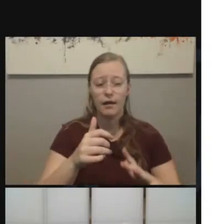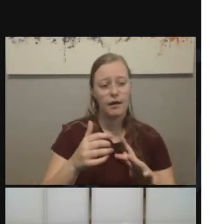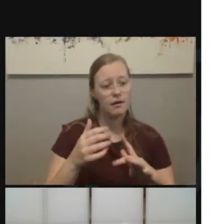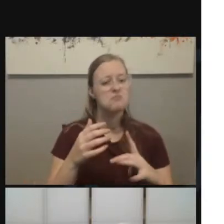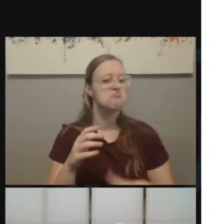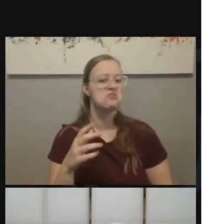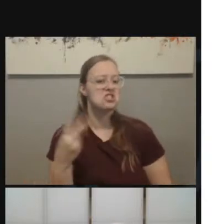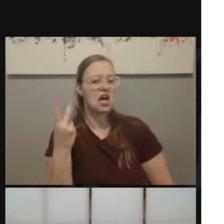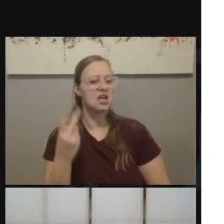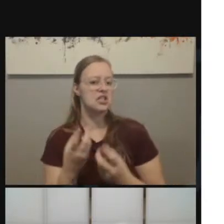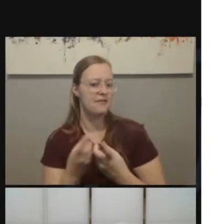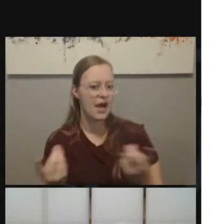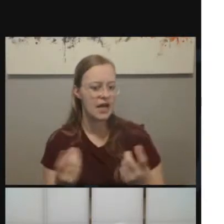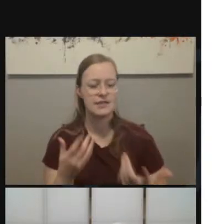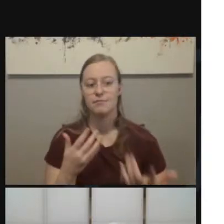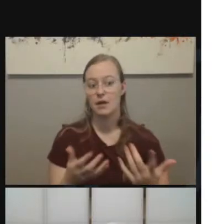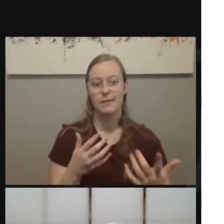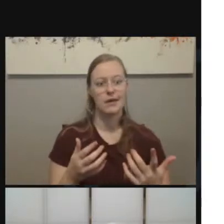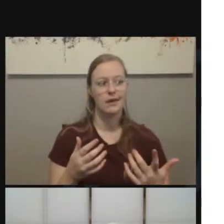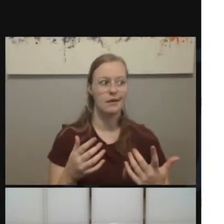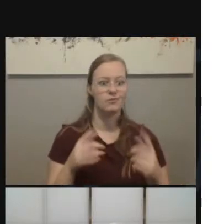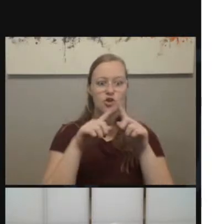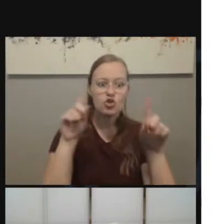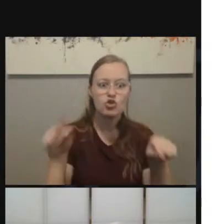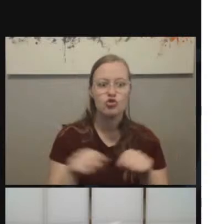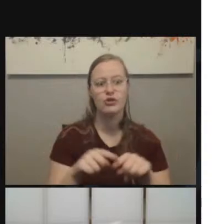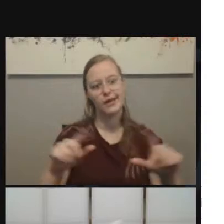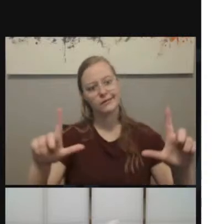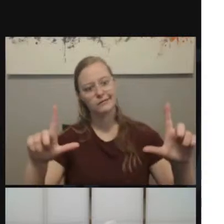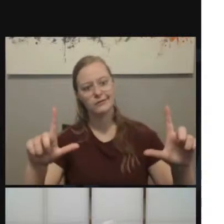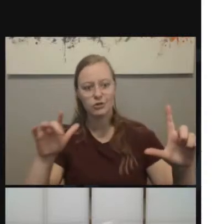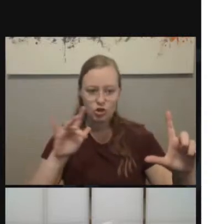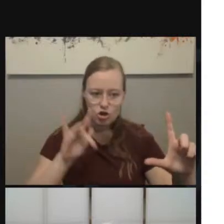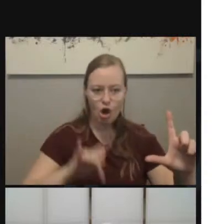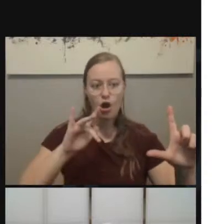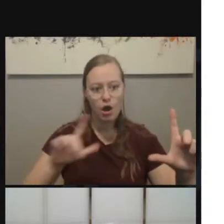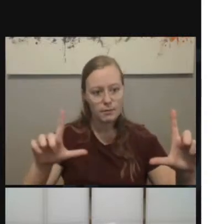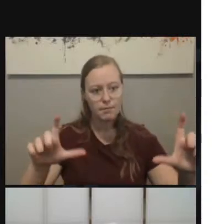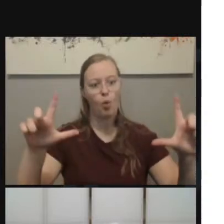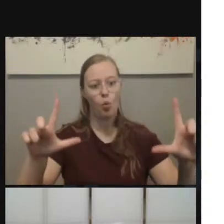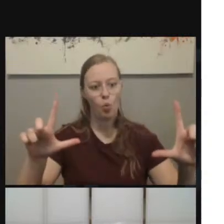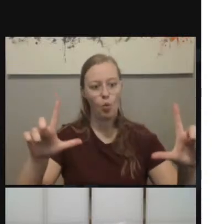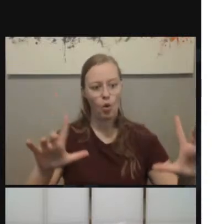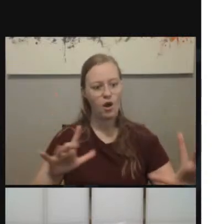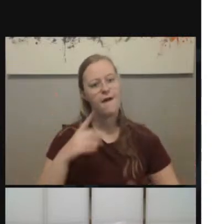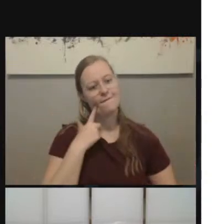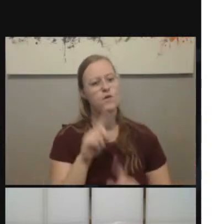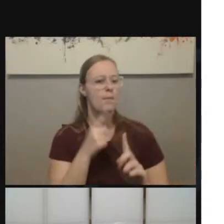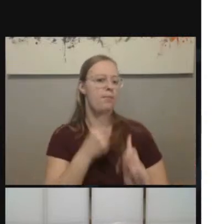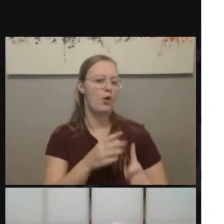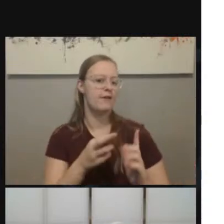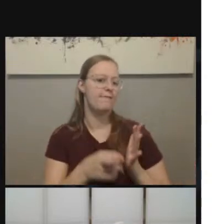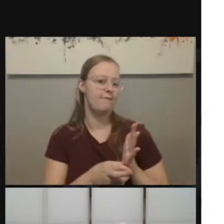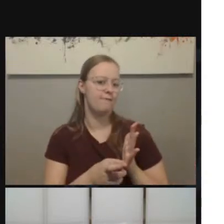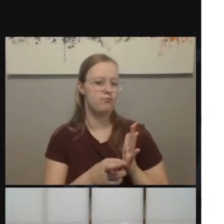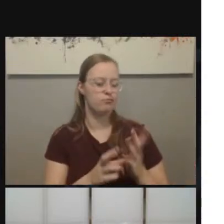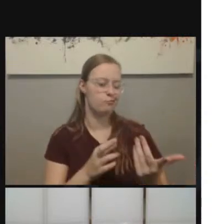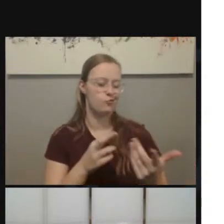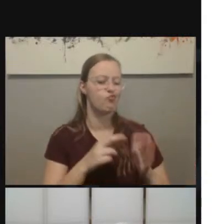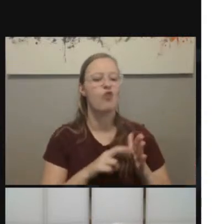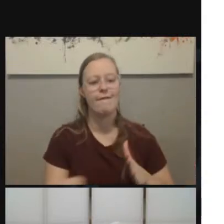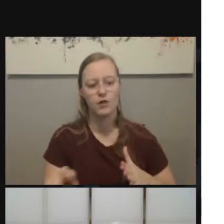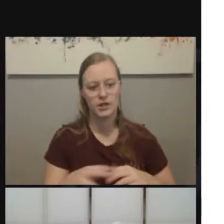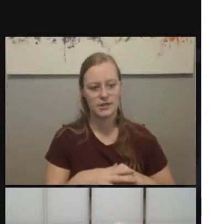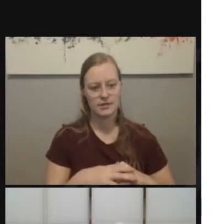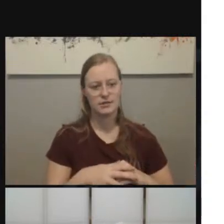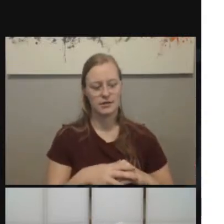or perhaps a screenshot that you might use as a point of reference as we move forward,